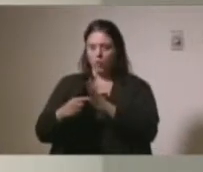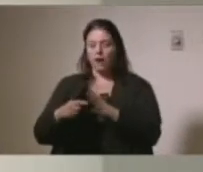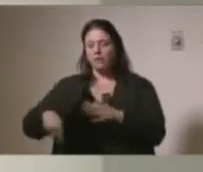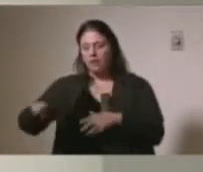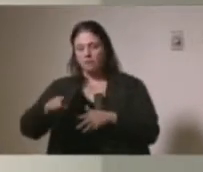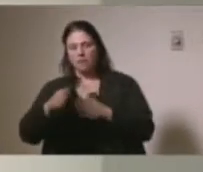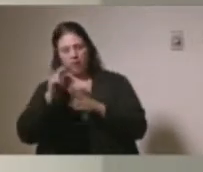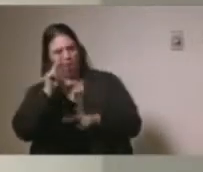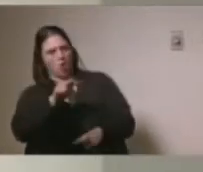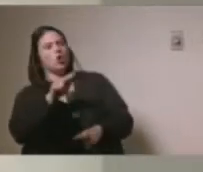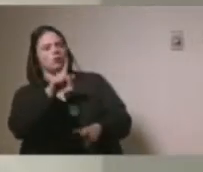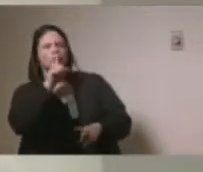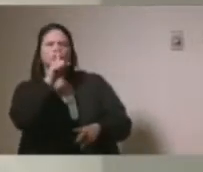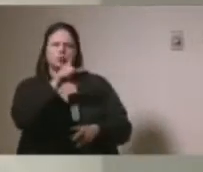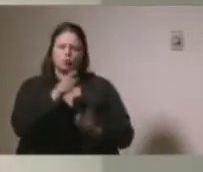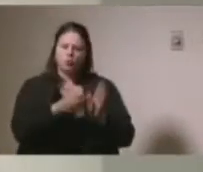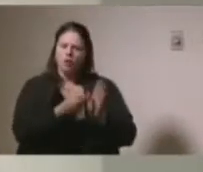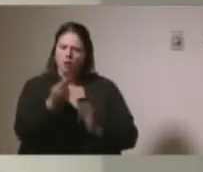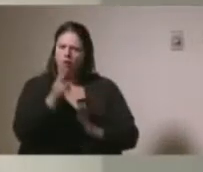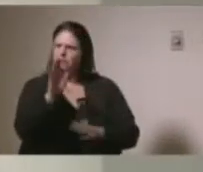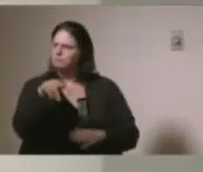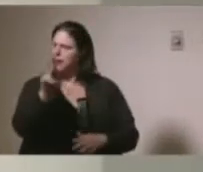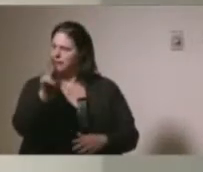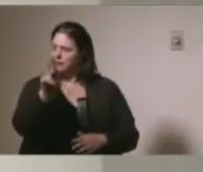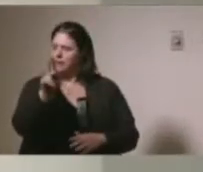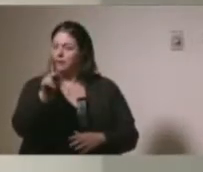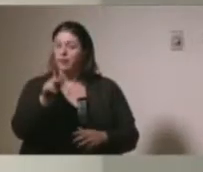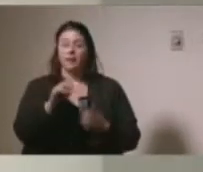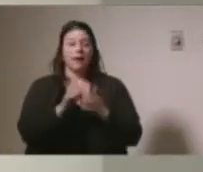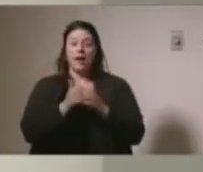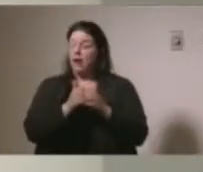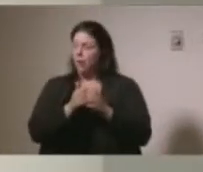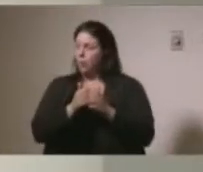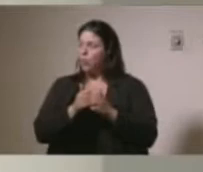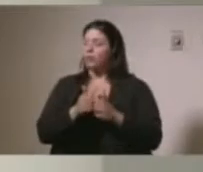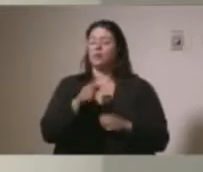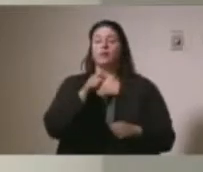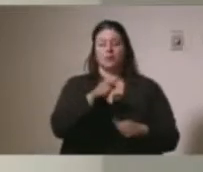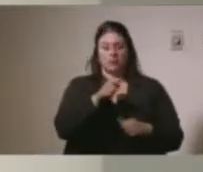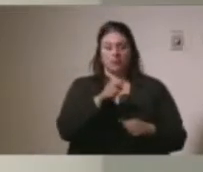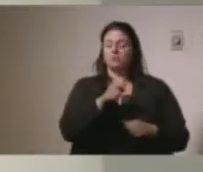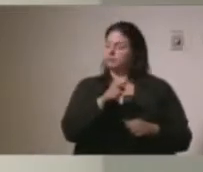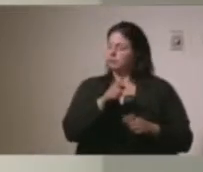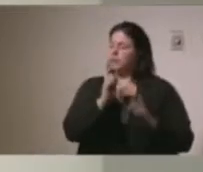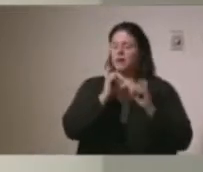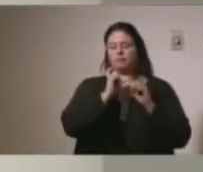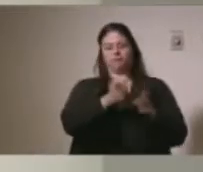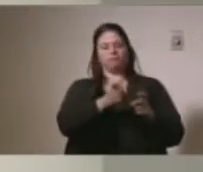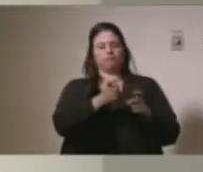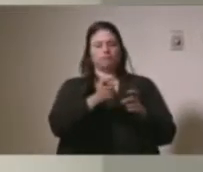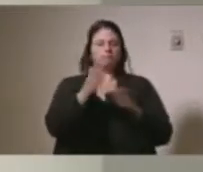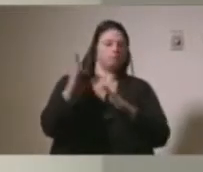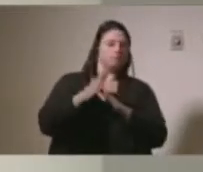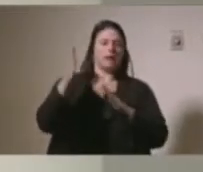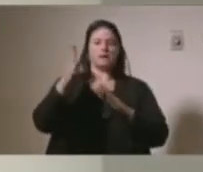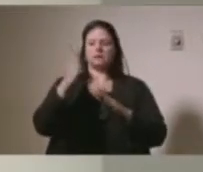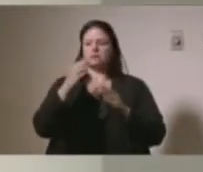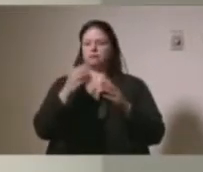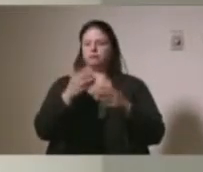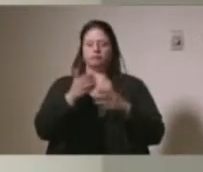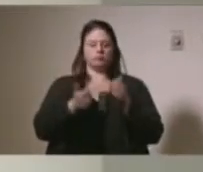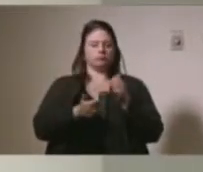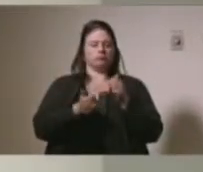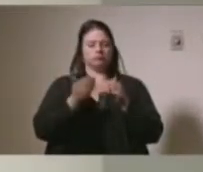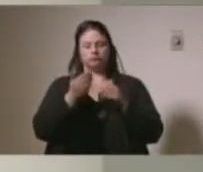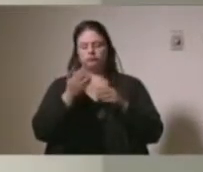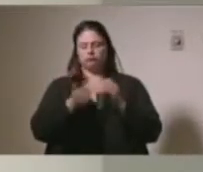And how are they doing this? Well, this is being demonstrated by Kiwibank being awarded the best and most trusted bank in New Zealand